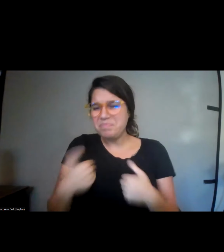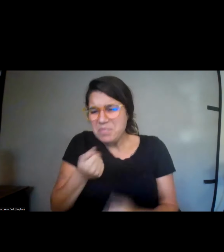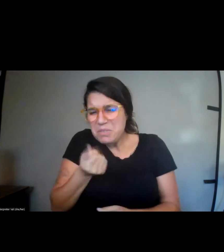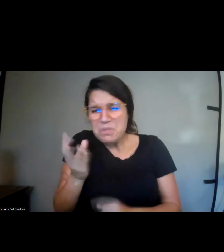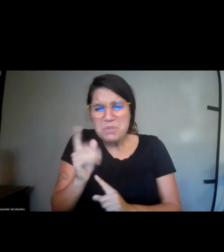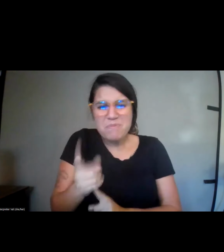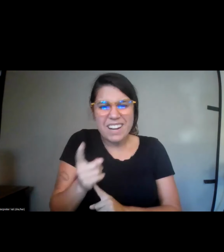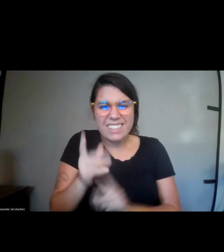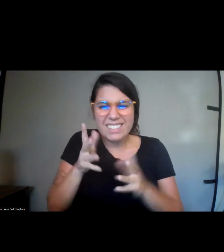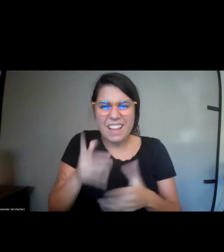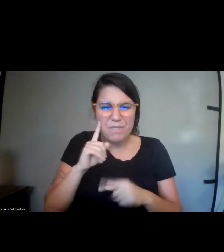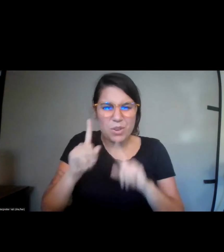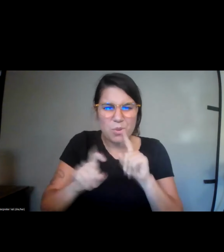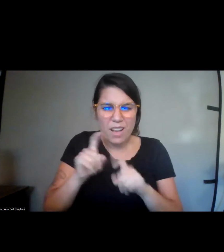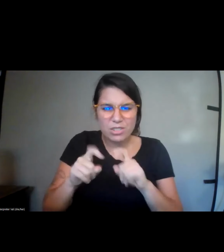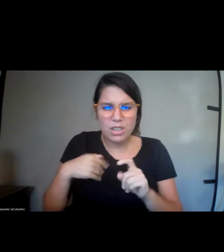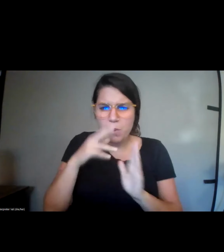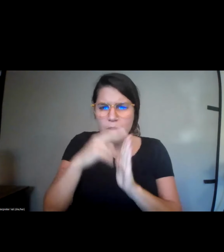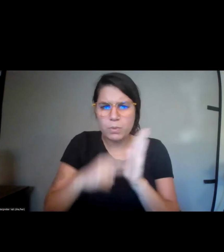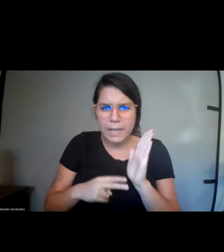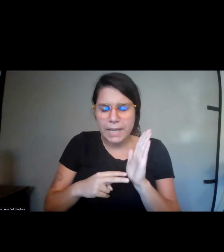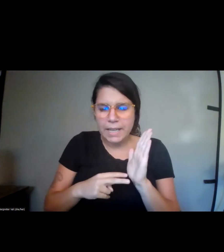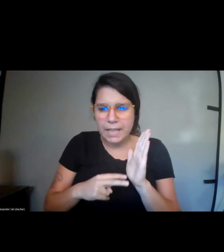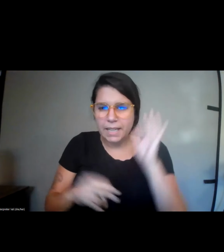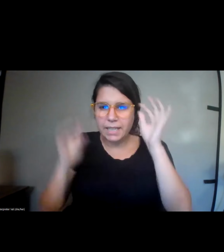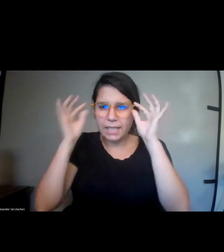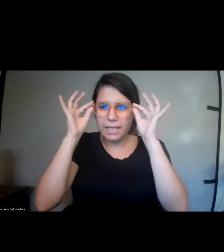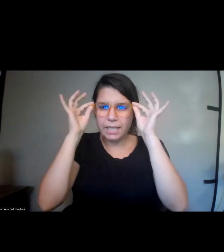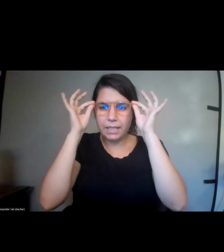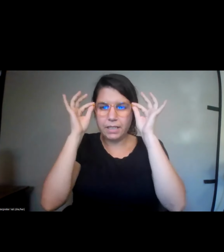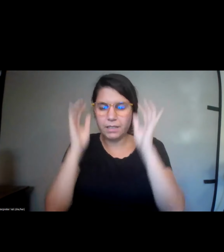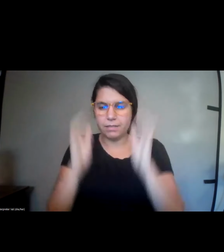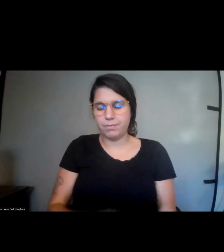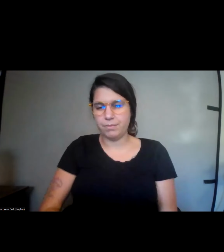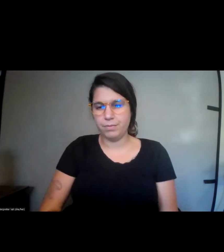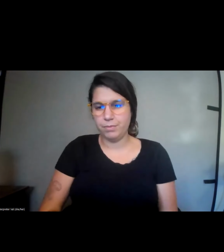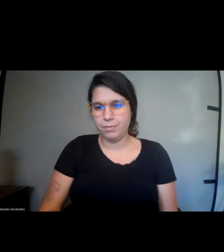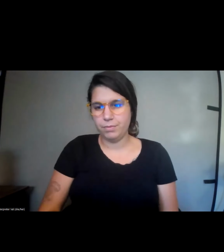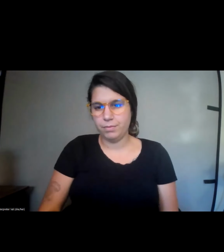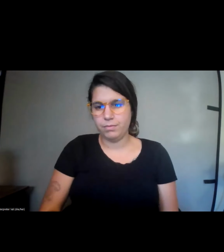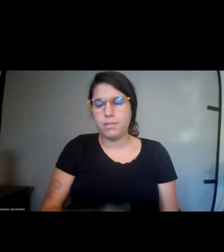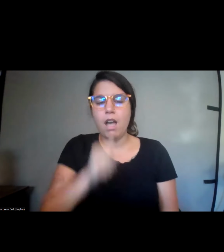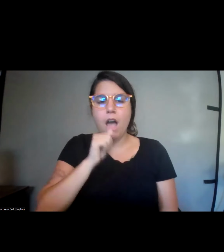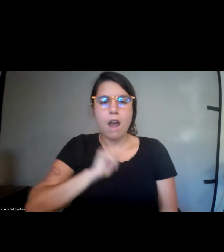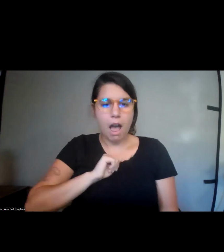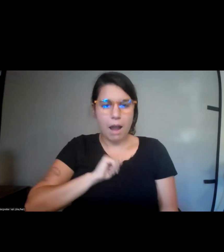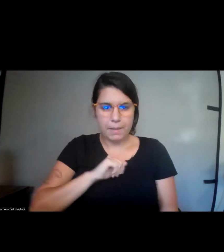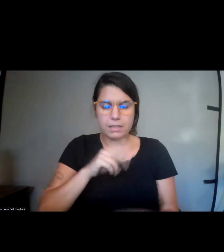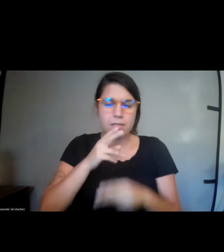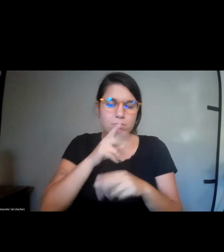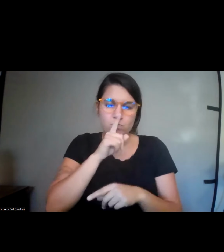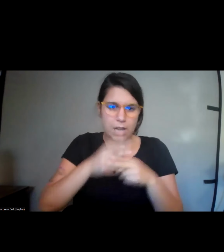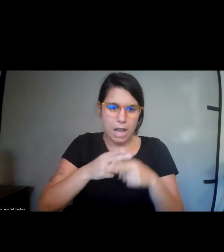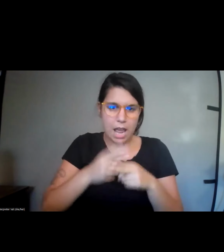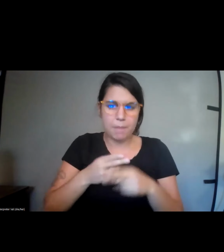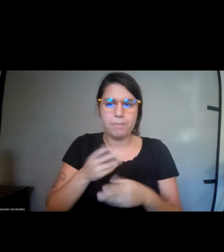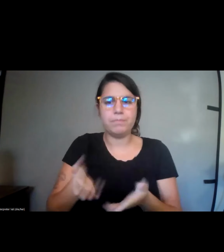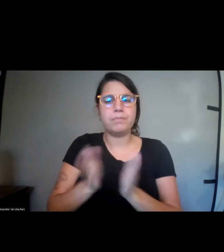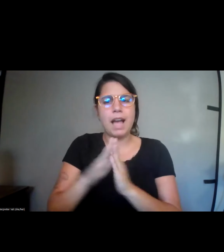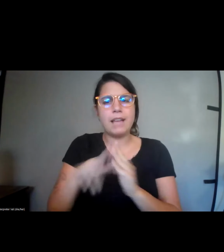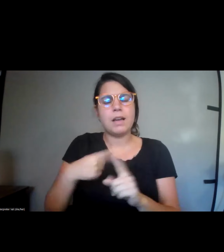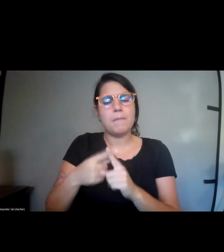for questions, so I will read a couple. We had an anonymous attendee ask about work being considered to